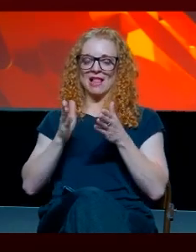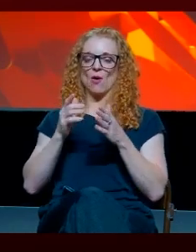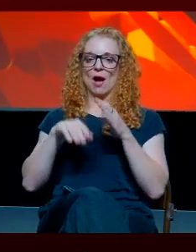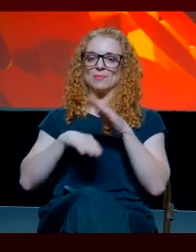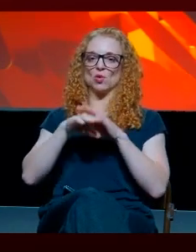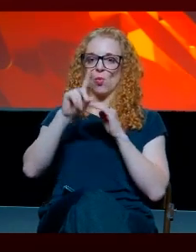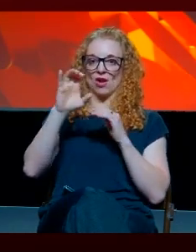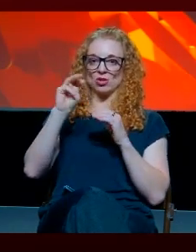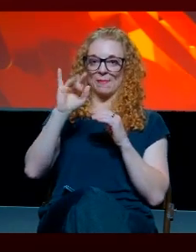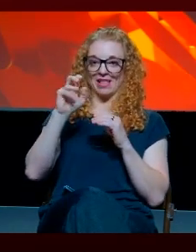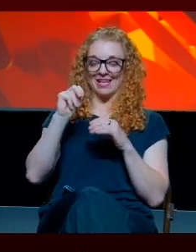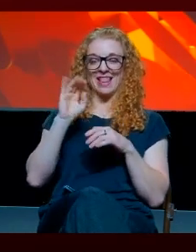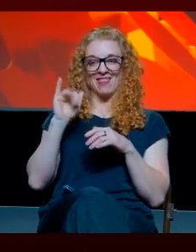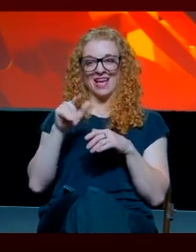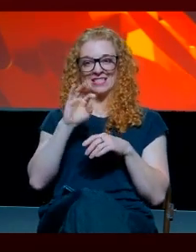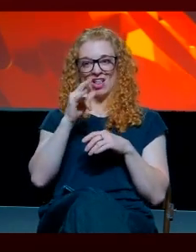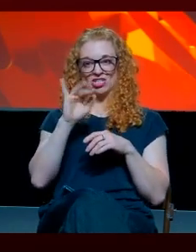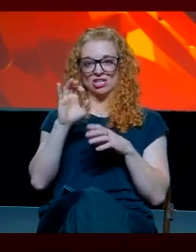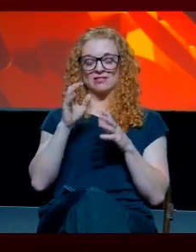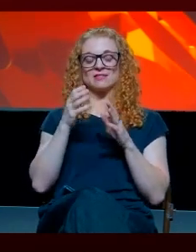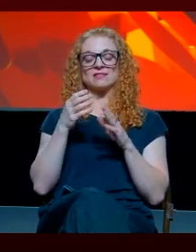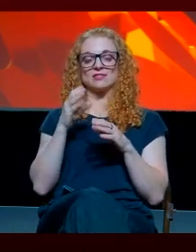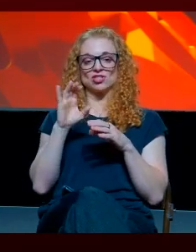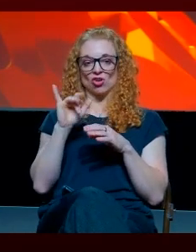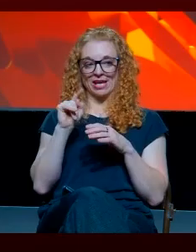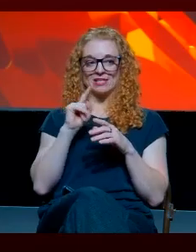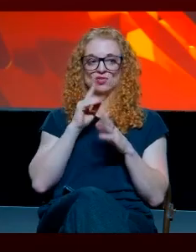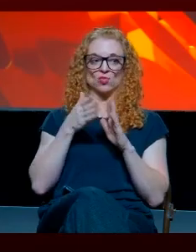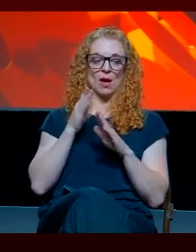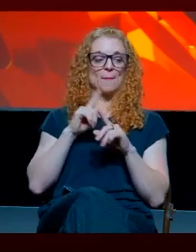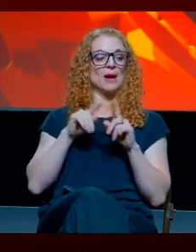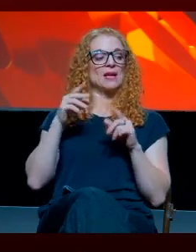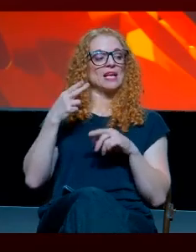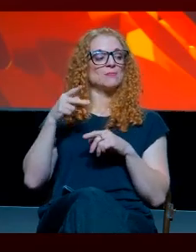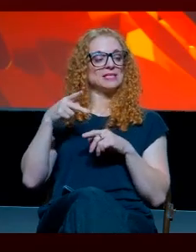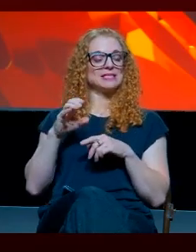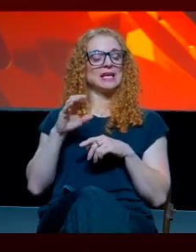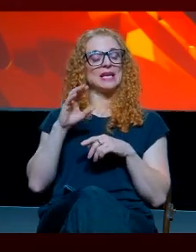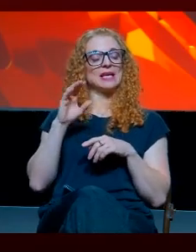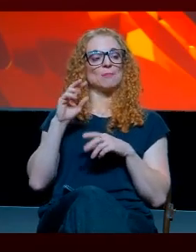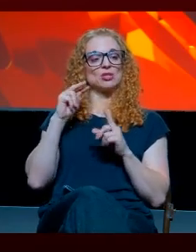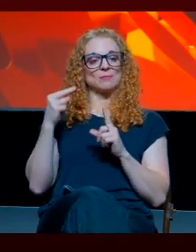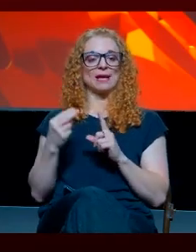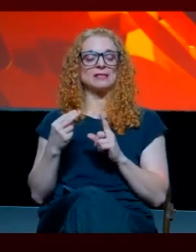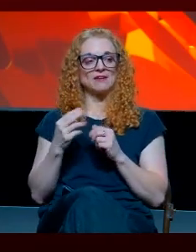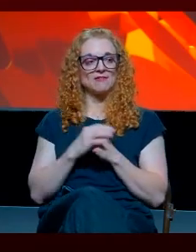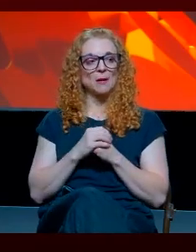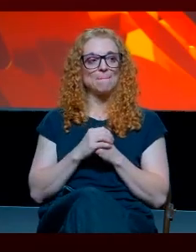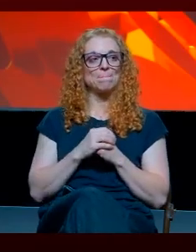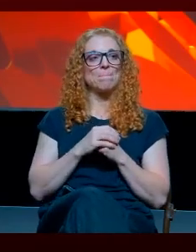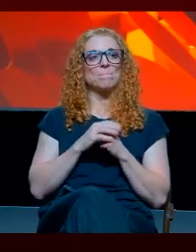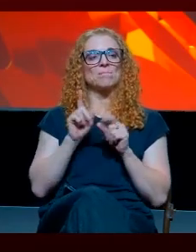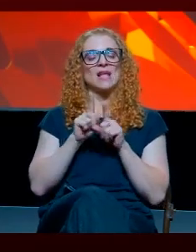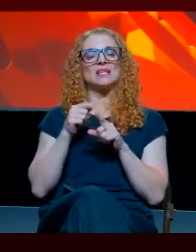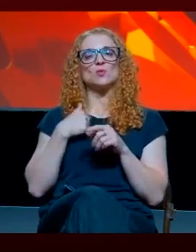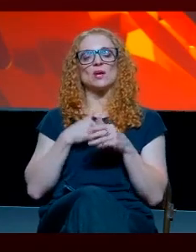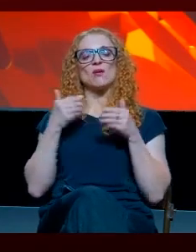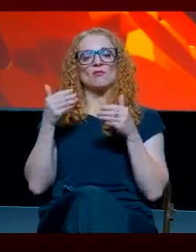think of this as how large a quantum circuit is run. But from the HPC perspective, as we go forward,